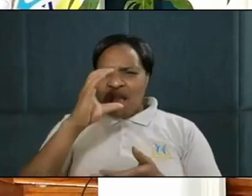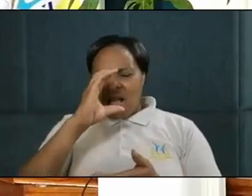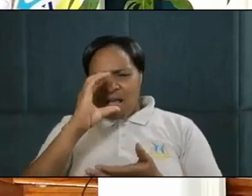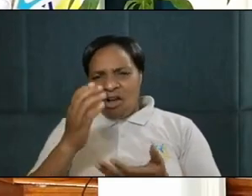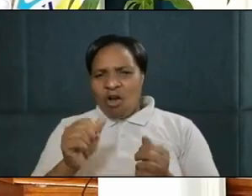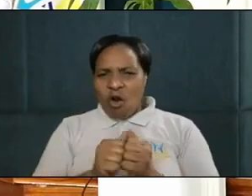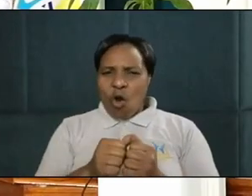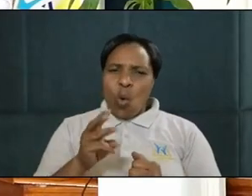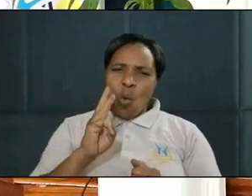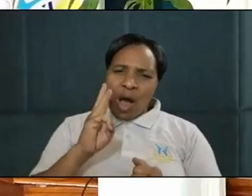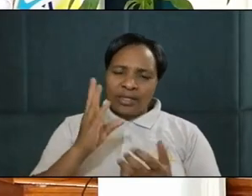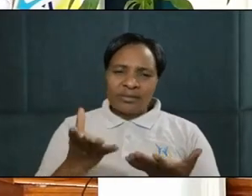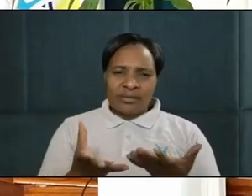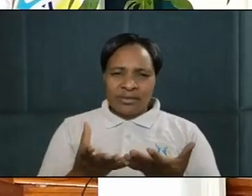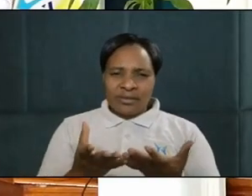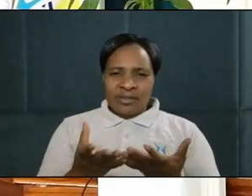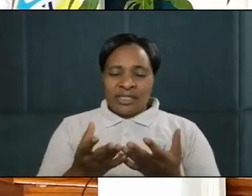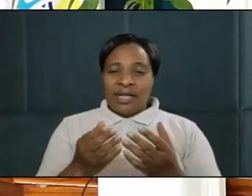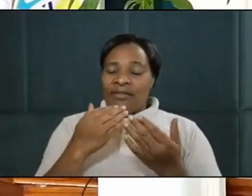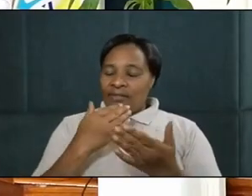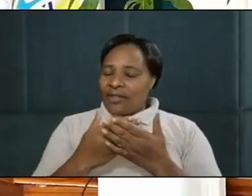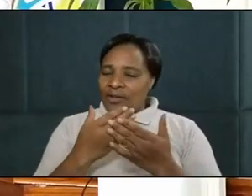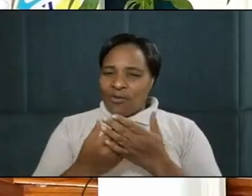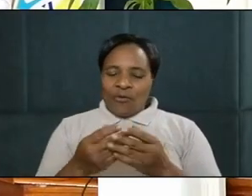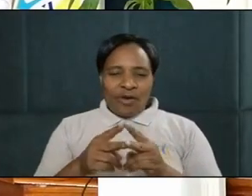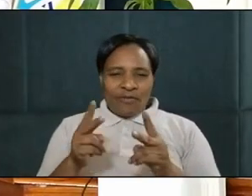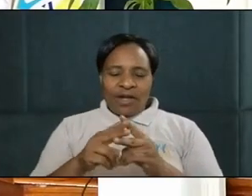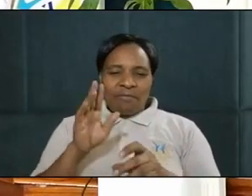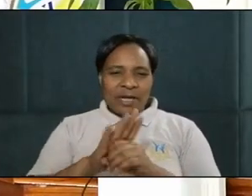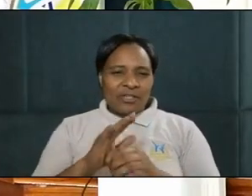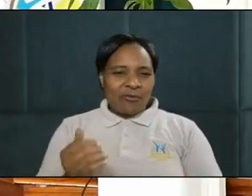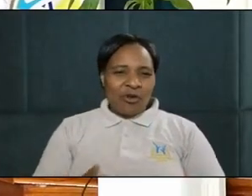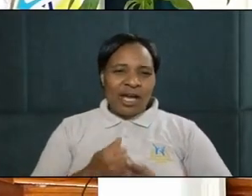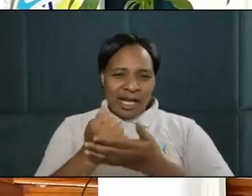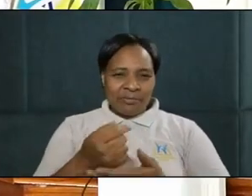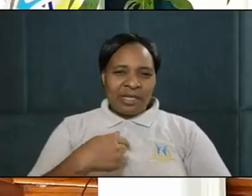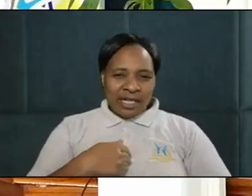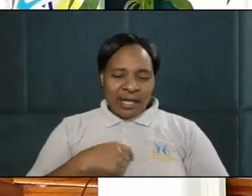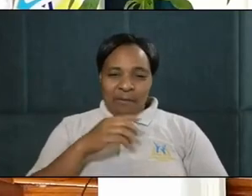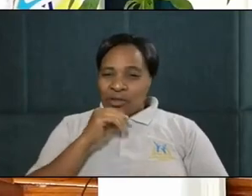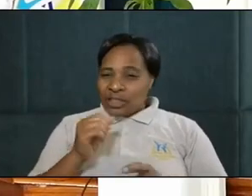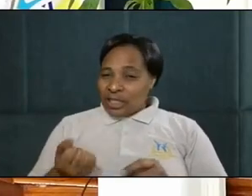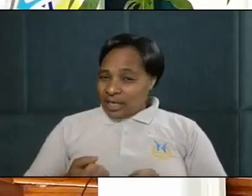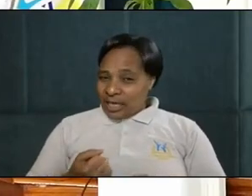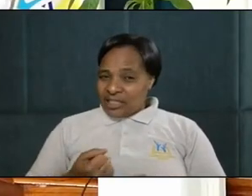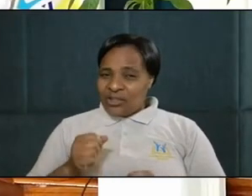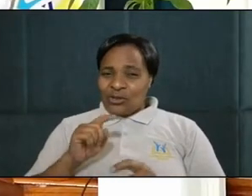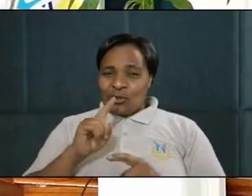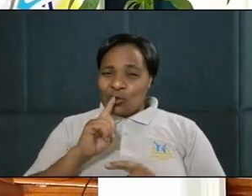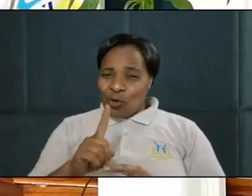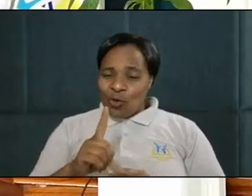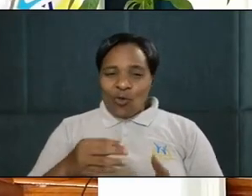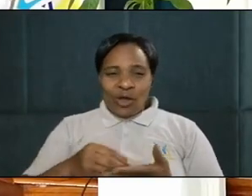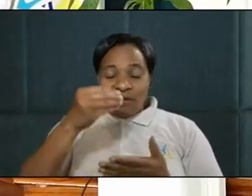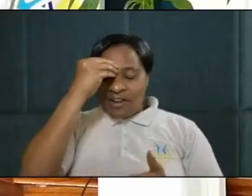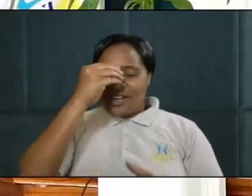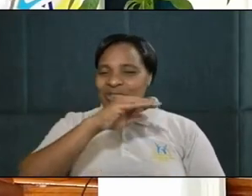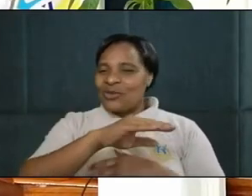wine. That is a Nazarite. Thank you very much for helping me and the boys and girls understand who a Nazarite is. So we've learned that Paul